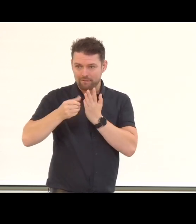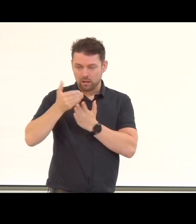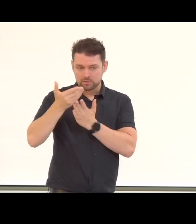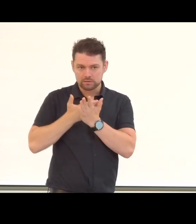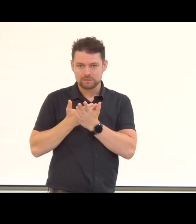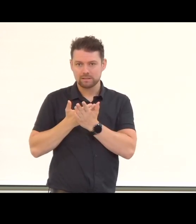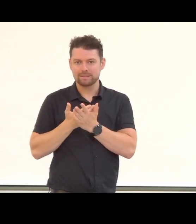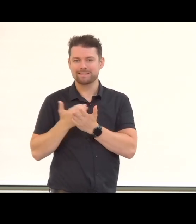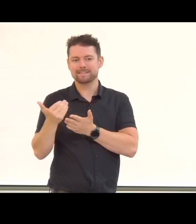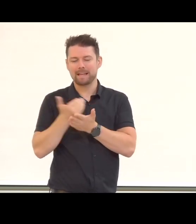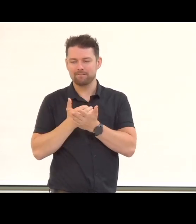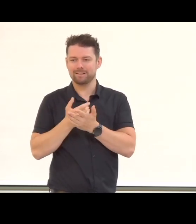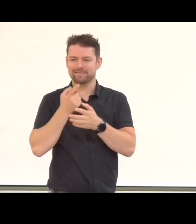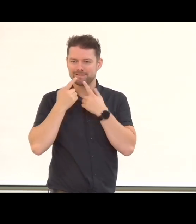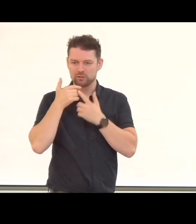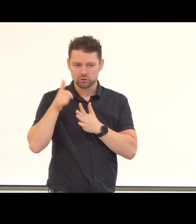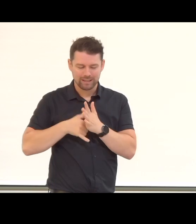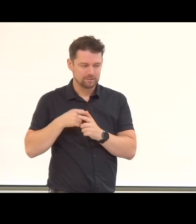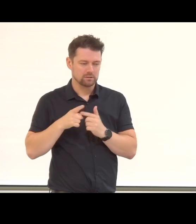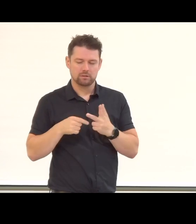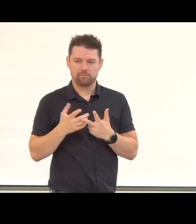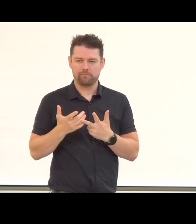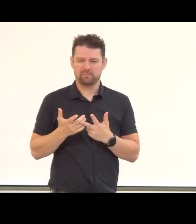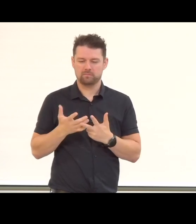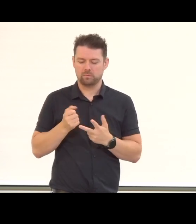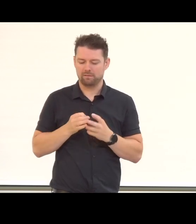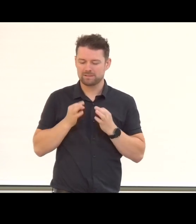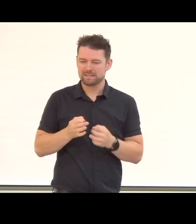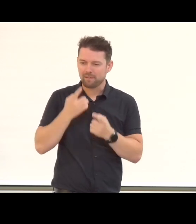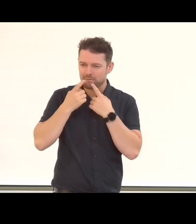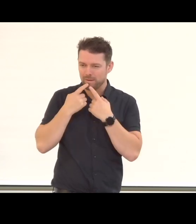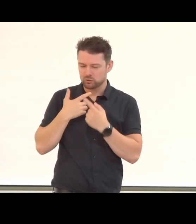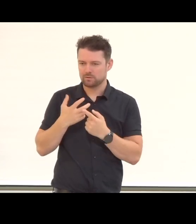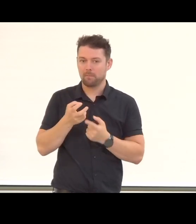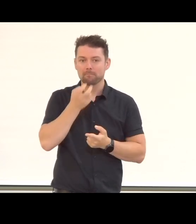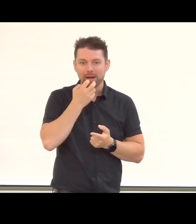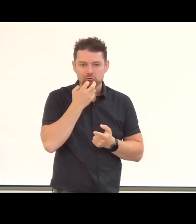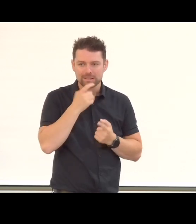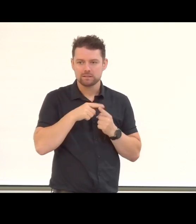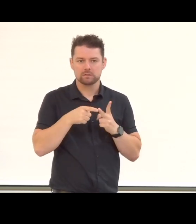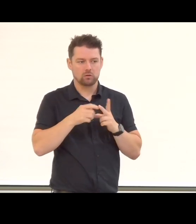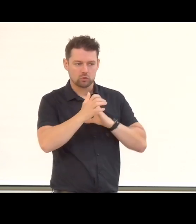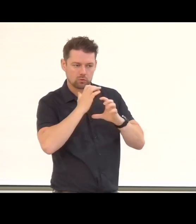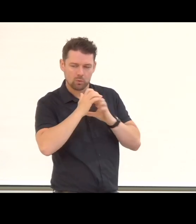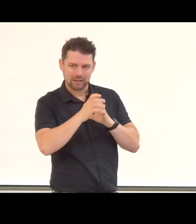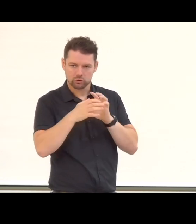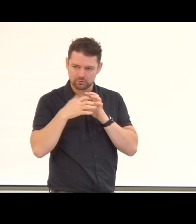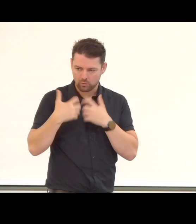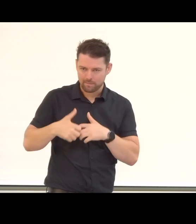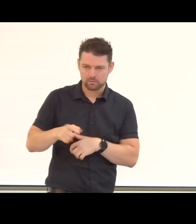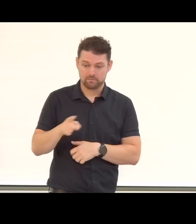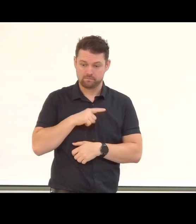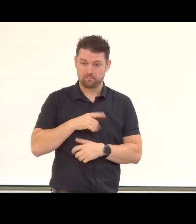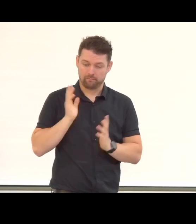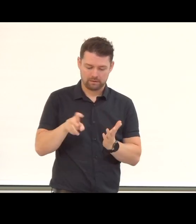data sheets, really specific information about batteries, about comms equipment, because everything